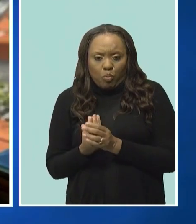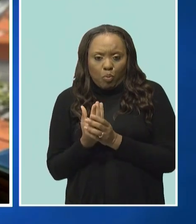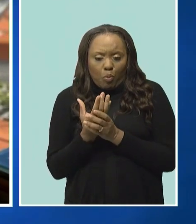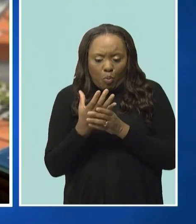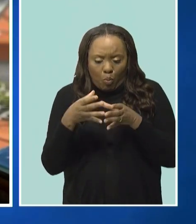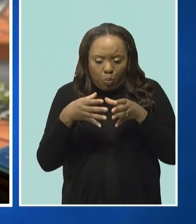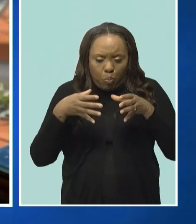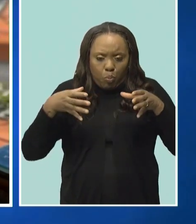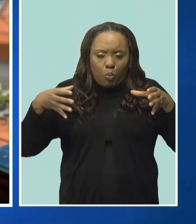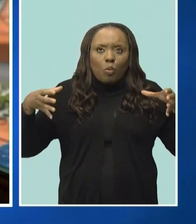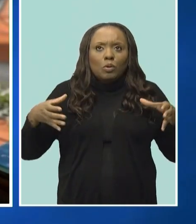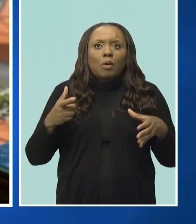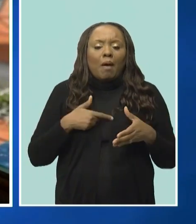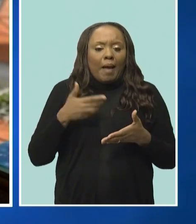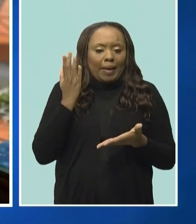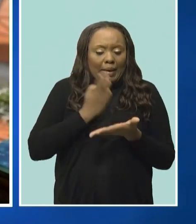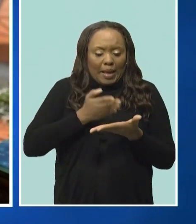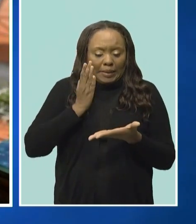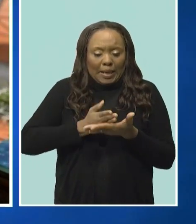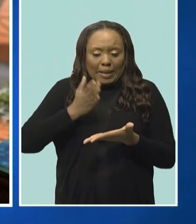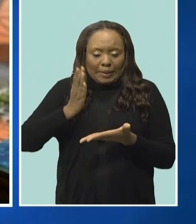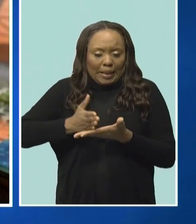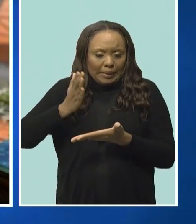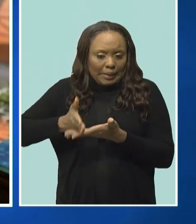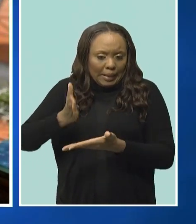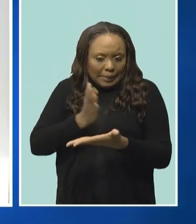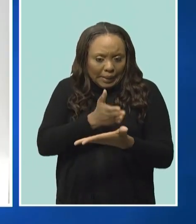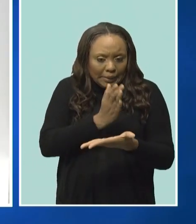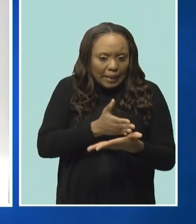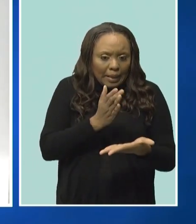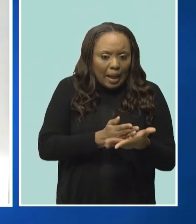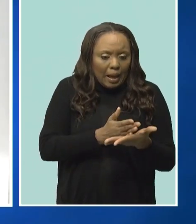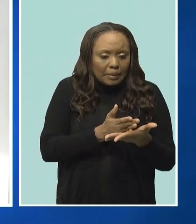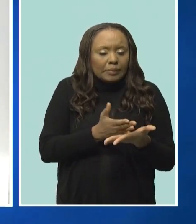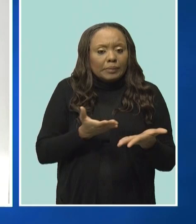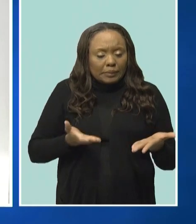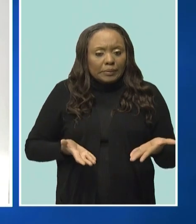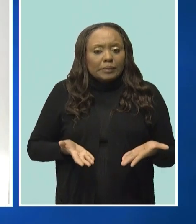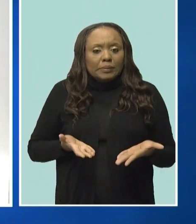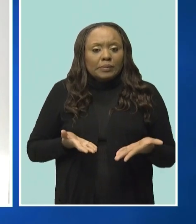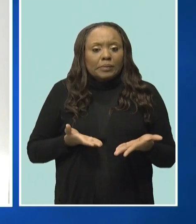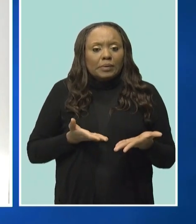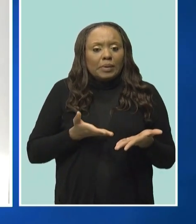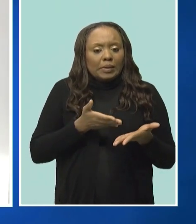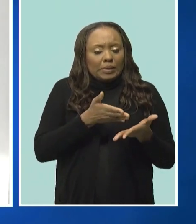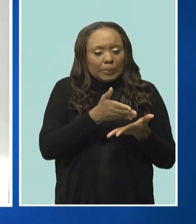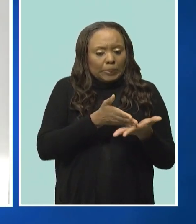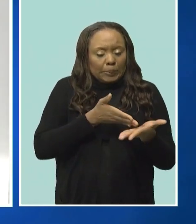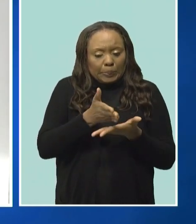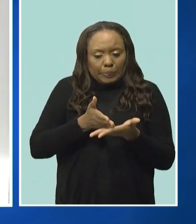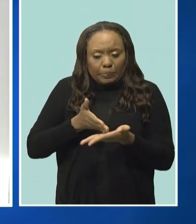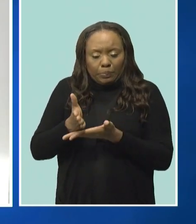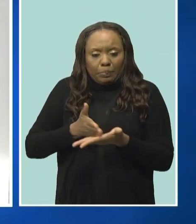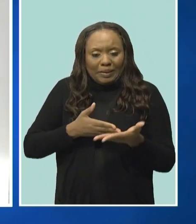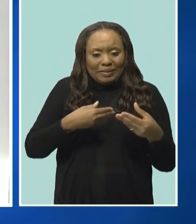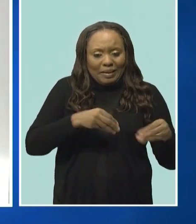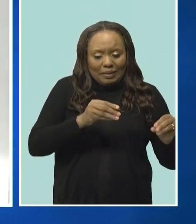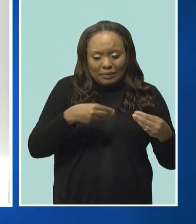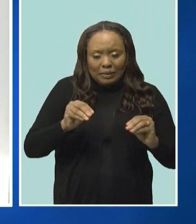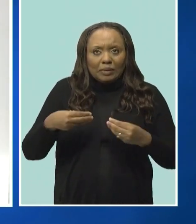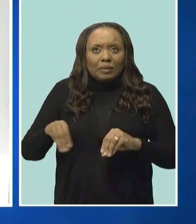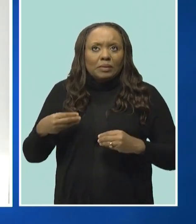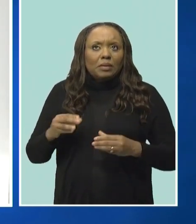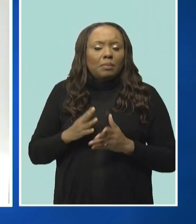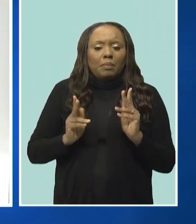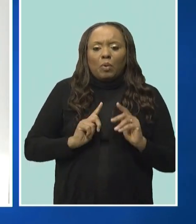have done, I cut them out in some large slices, and I would sell those to those persons who, you know, may